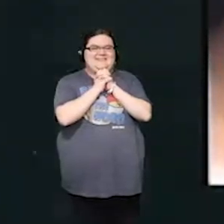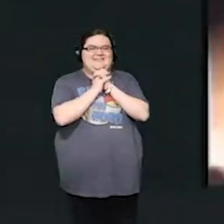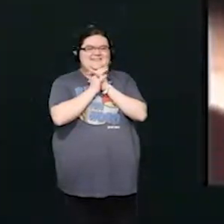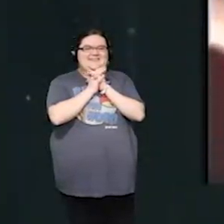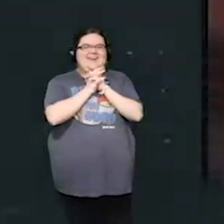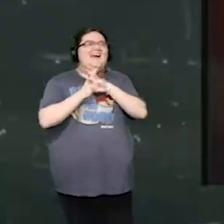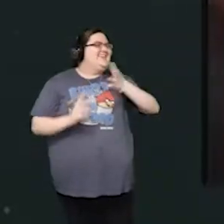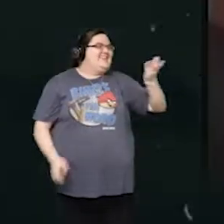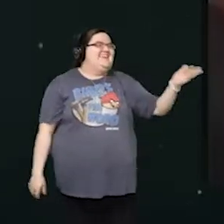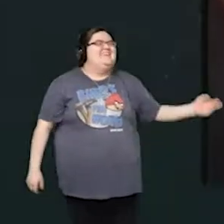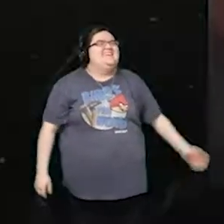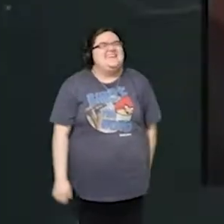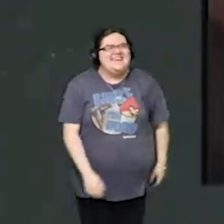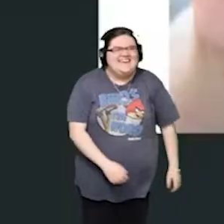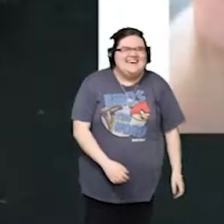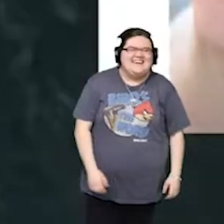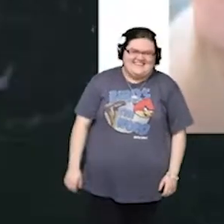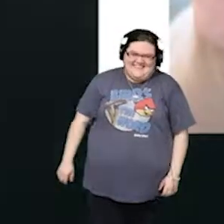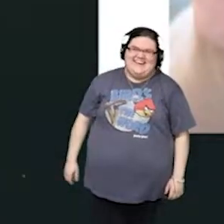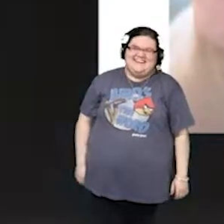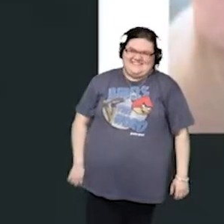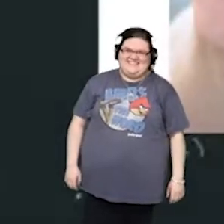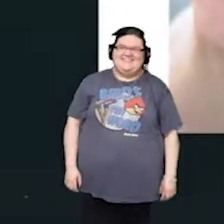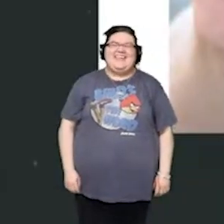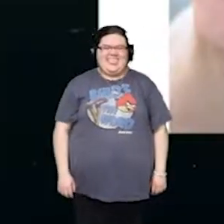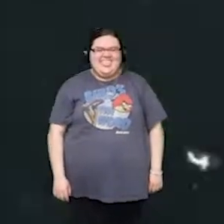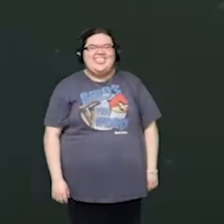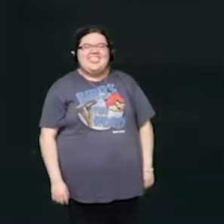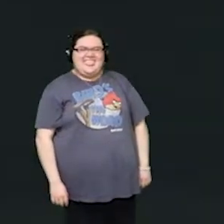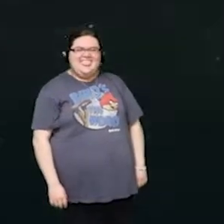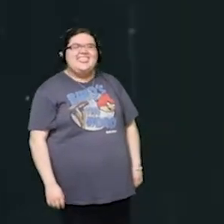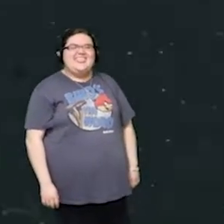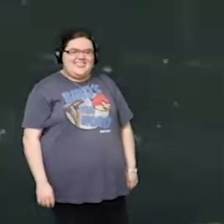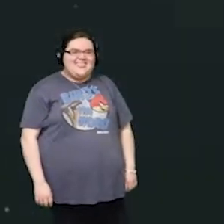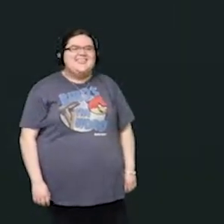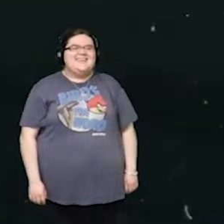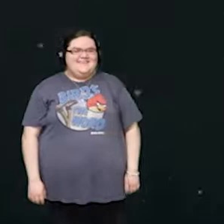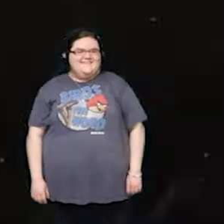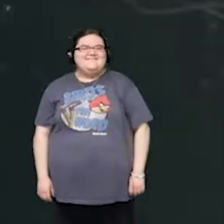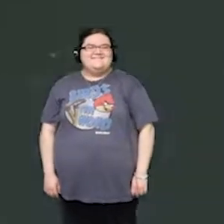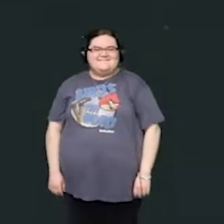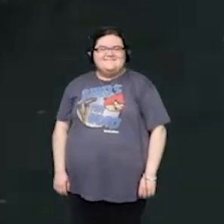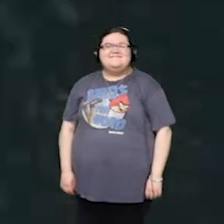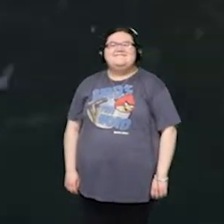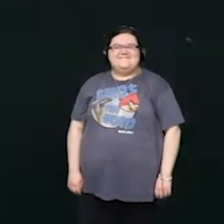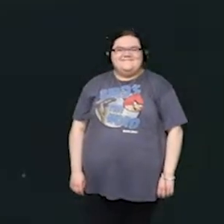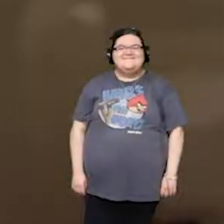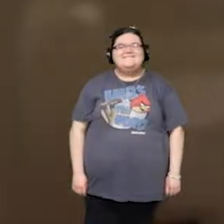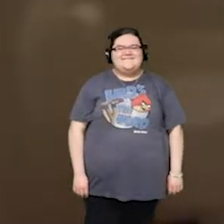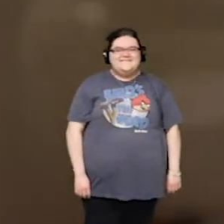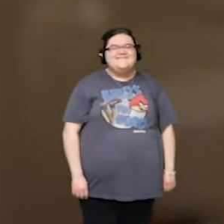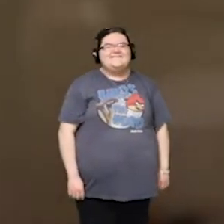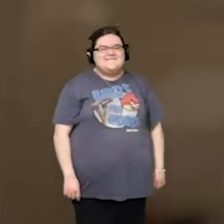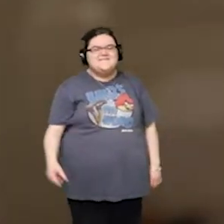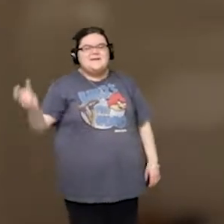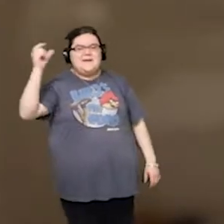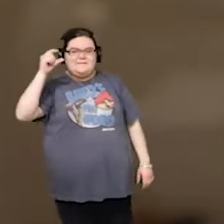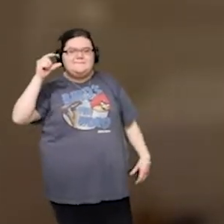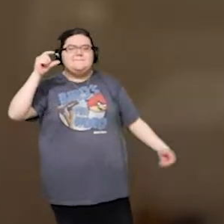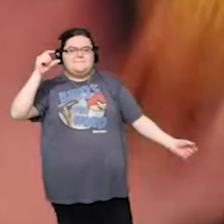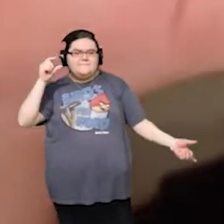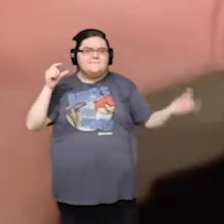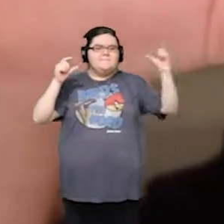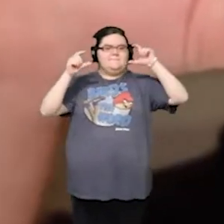style my hair with products from Lumen. Their thick hair control system is my favorite combo. This bundle includes the original styling Meraki